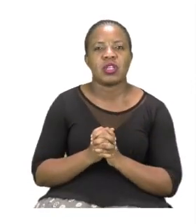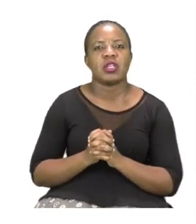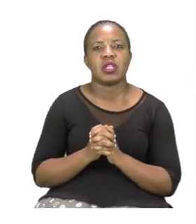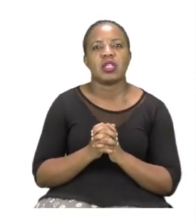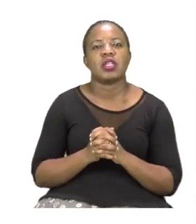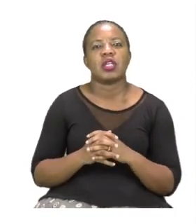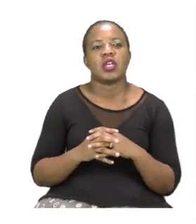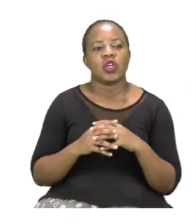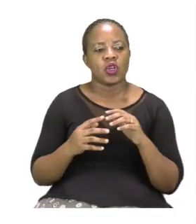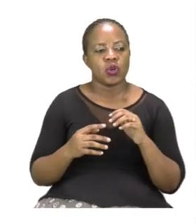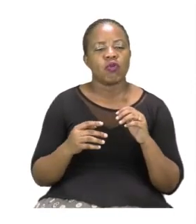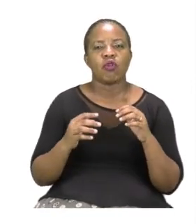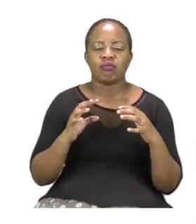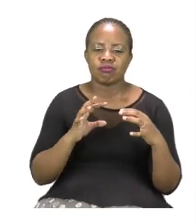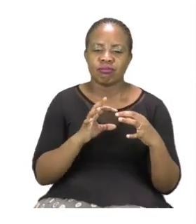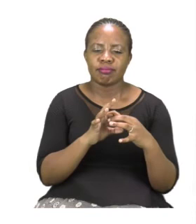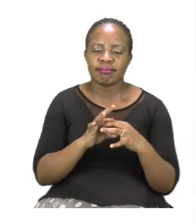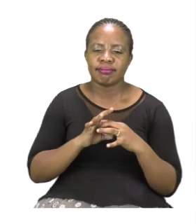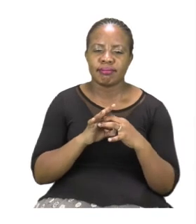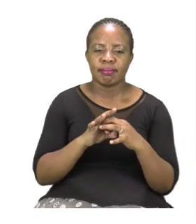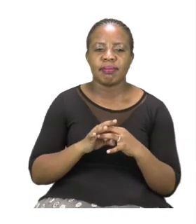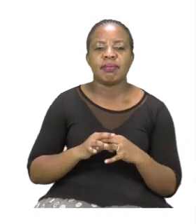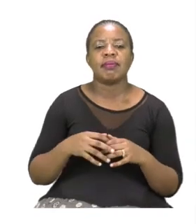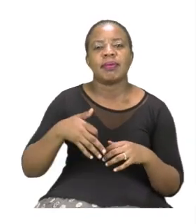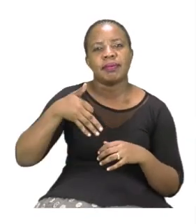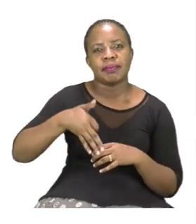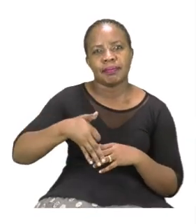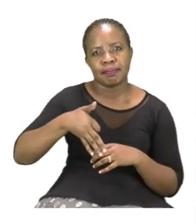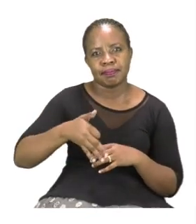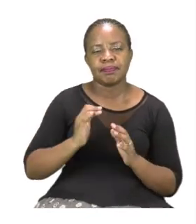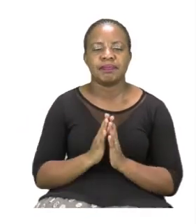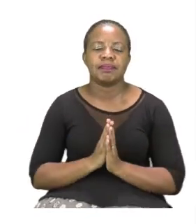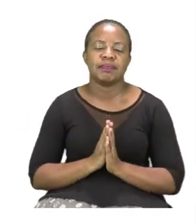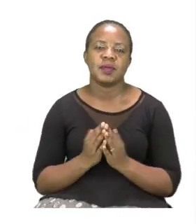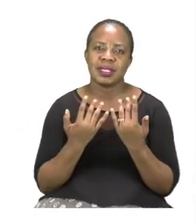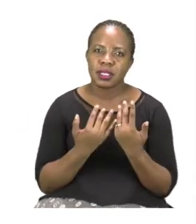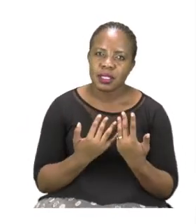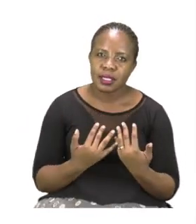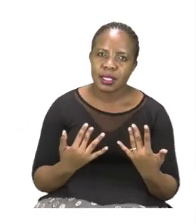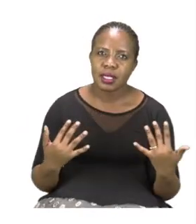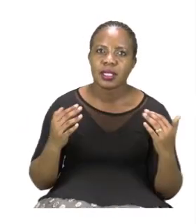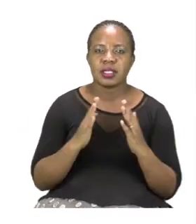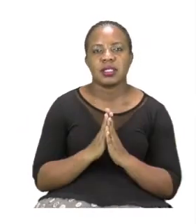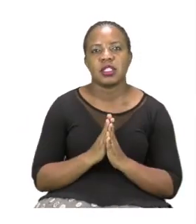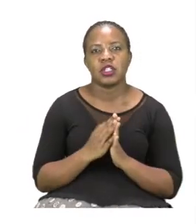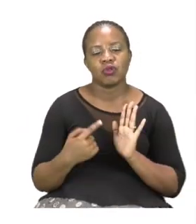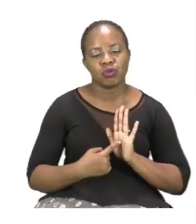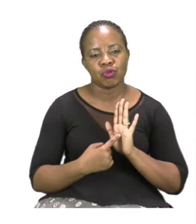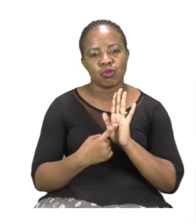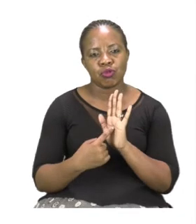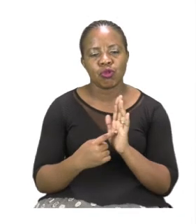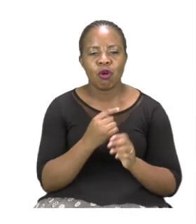The green is there to show the plant growth and agriculture, which is